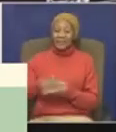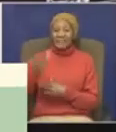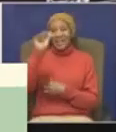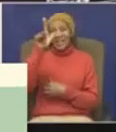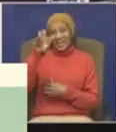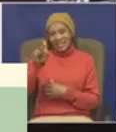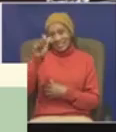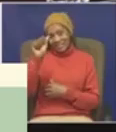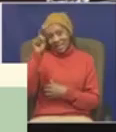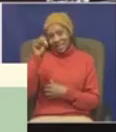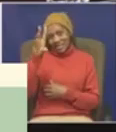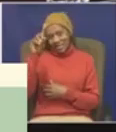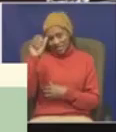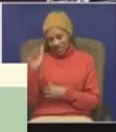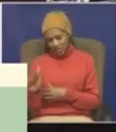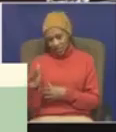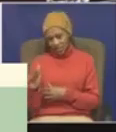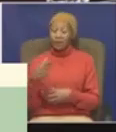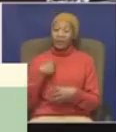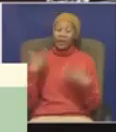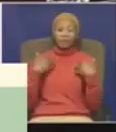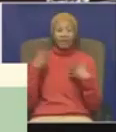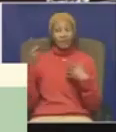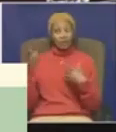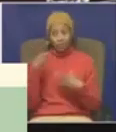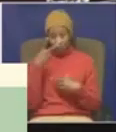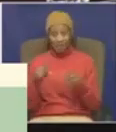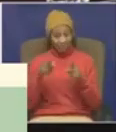it seriously, and I'm glad that you also take it seriously. Thank you very much.